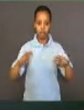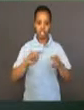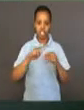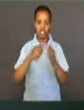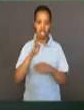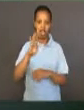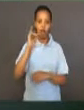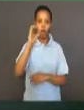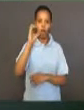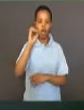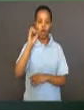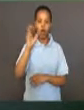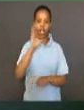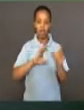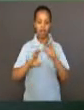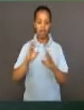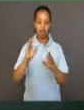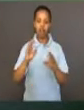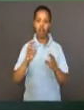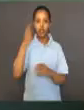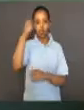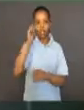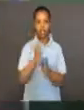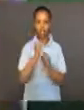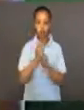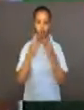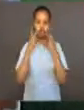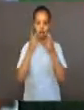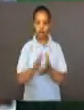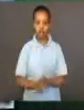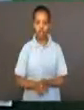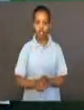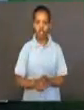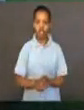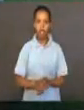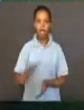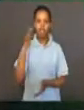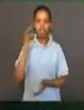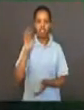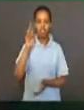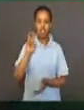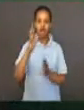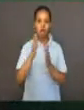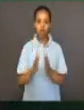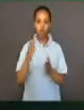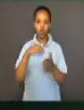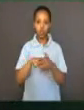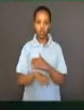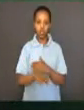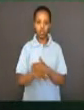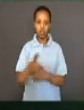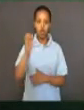the biochemical theory. In the 1920s, Alexander